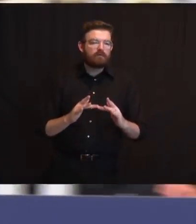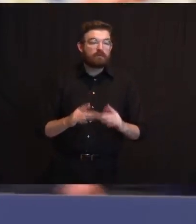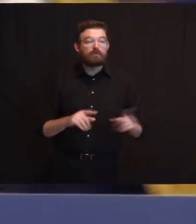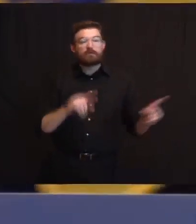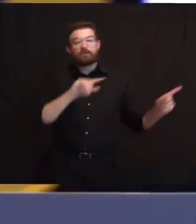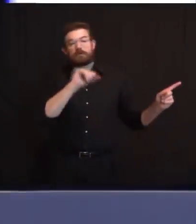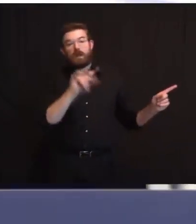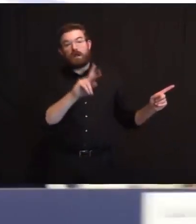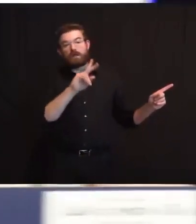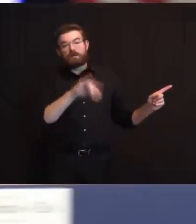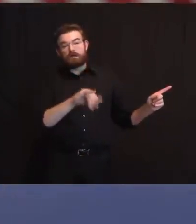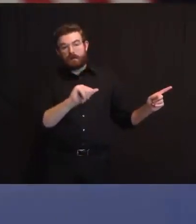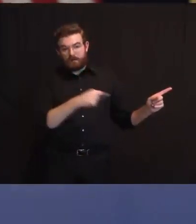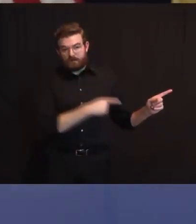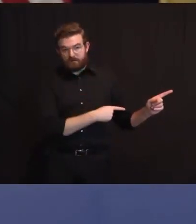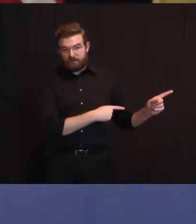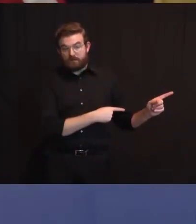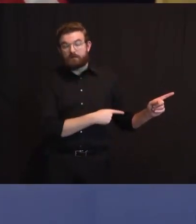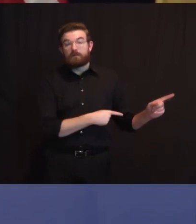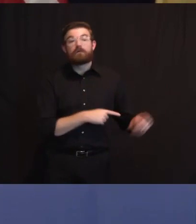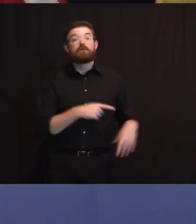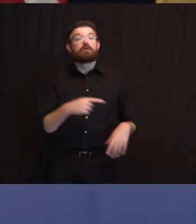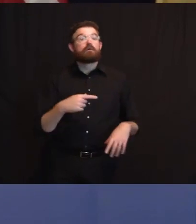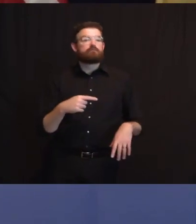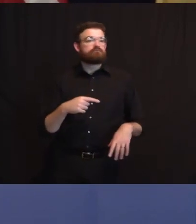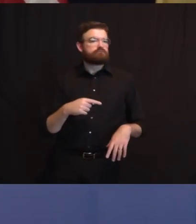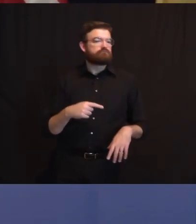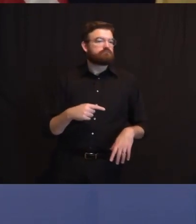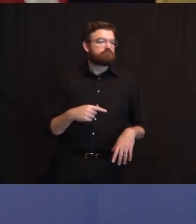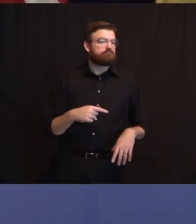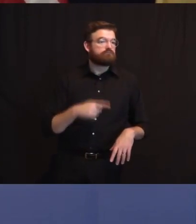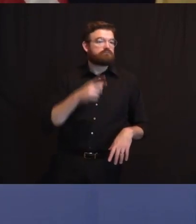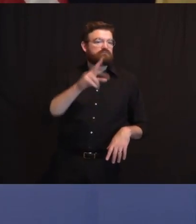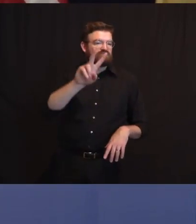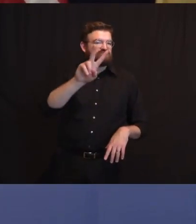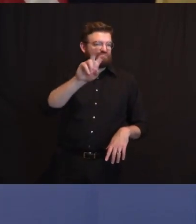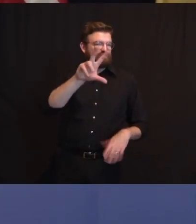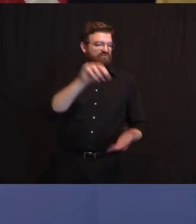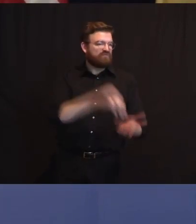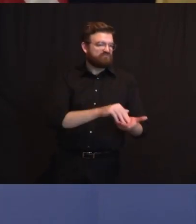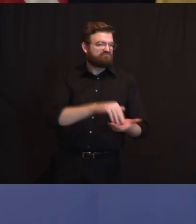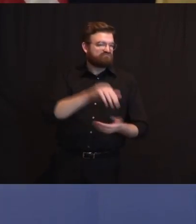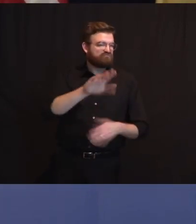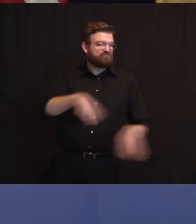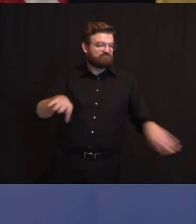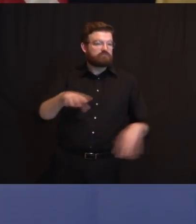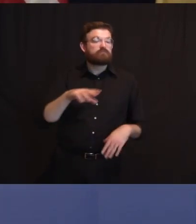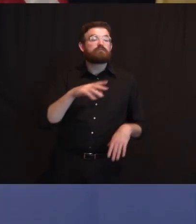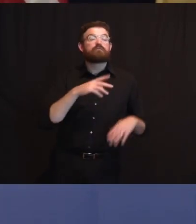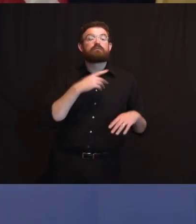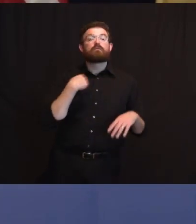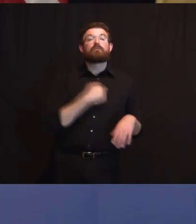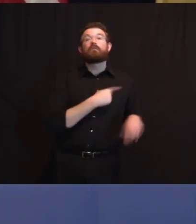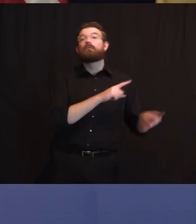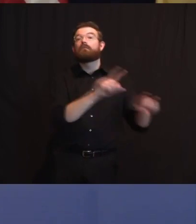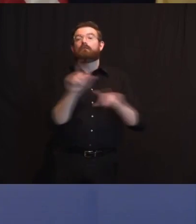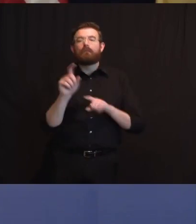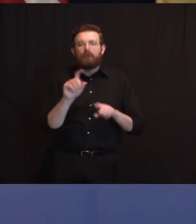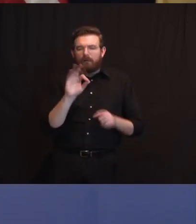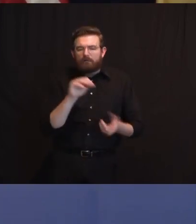announced the digital divide. We said 230,000. The Department of Education came out with an original survey. They updated that survey data, and that's where the new information came